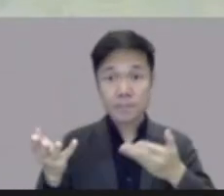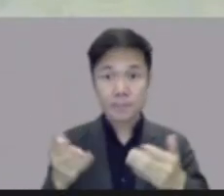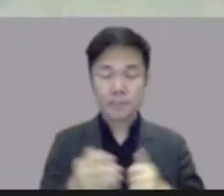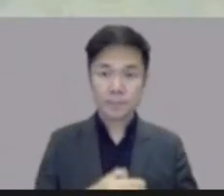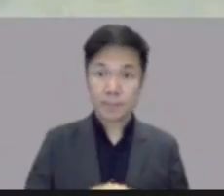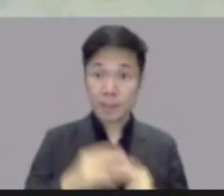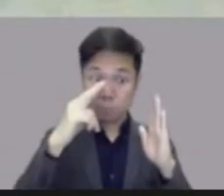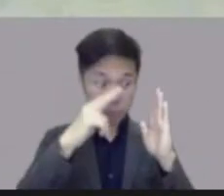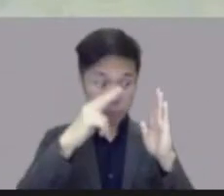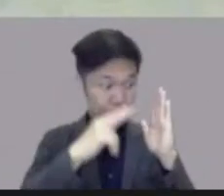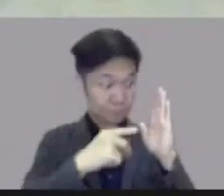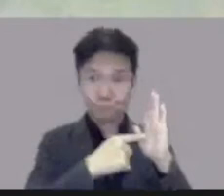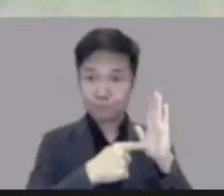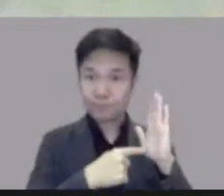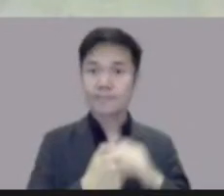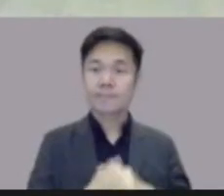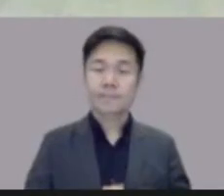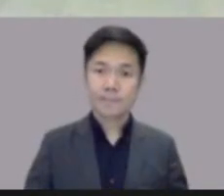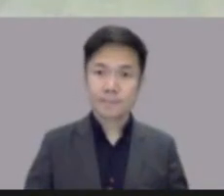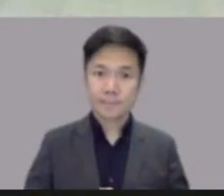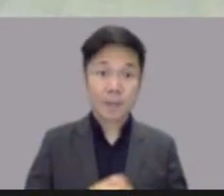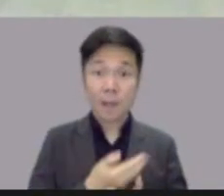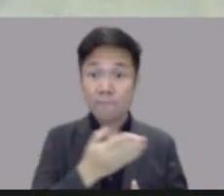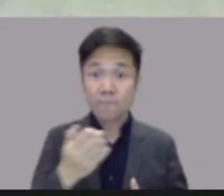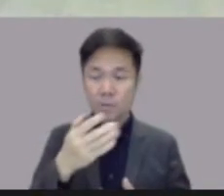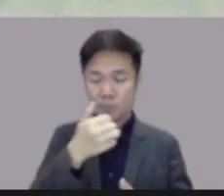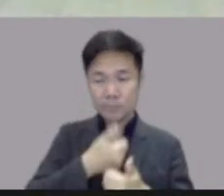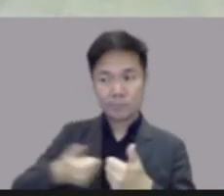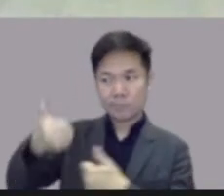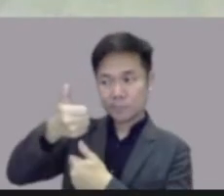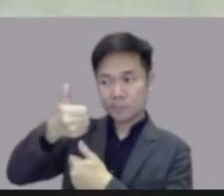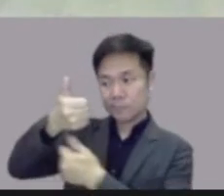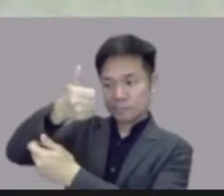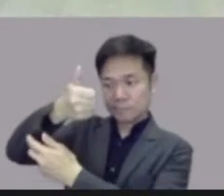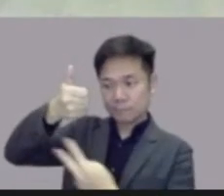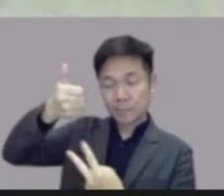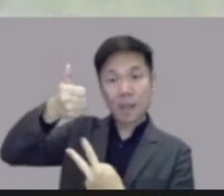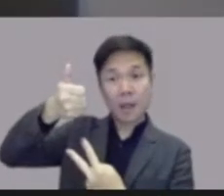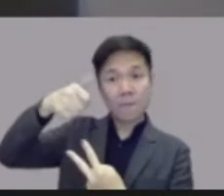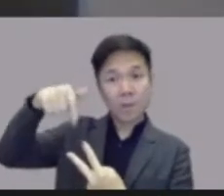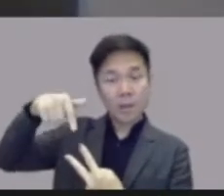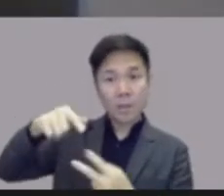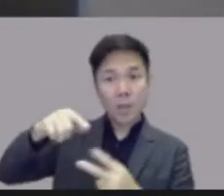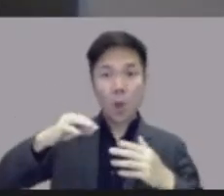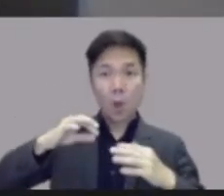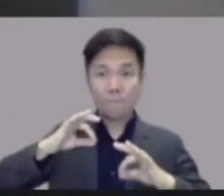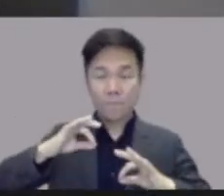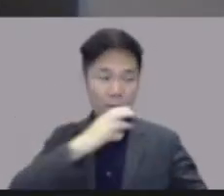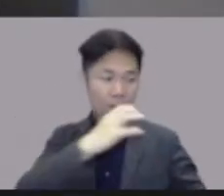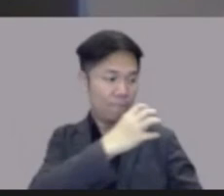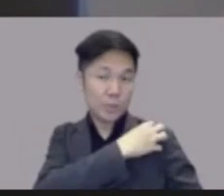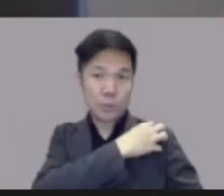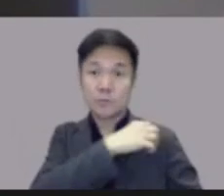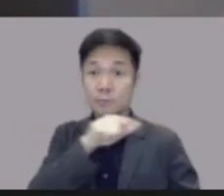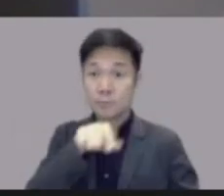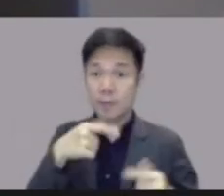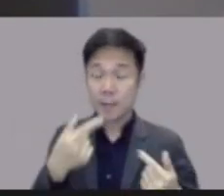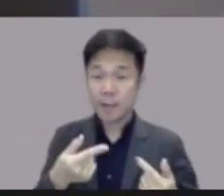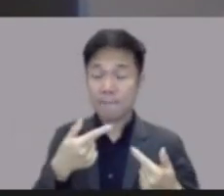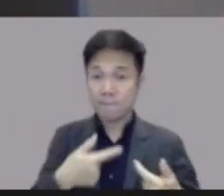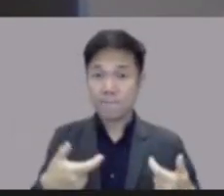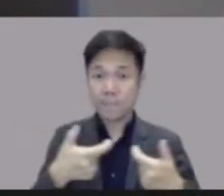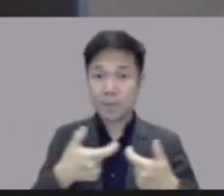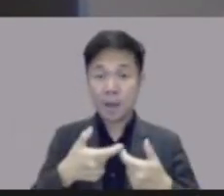following the chair and the vice chairs of the senior official segment of the seventh session of the committee on